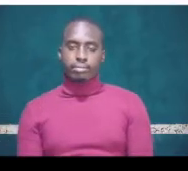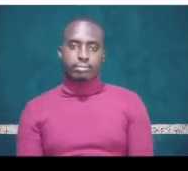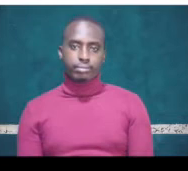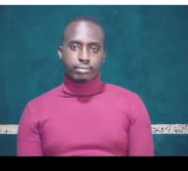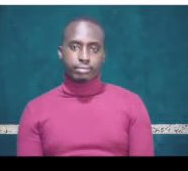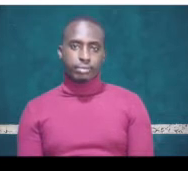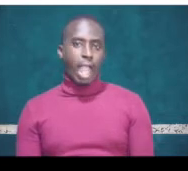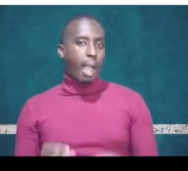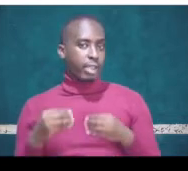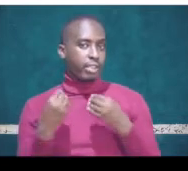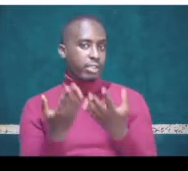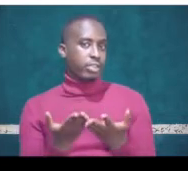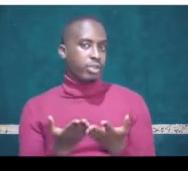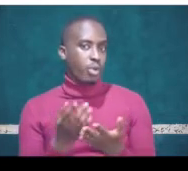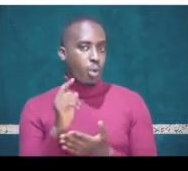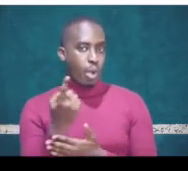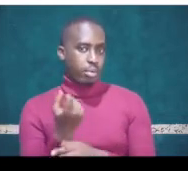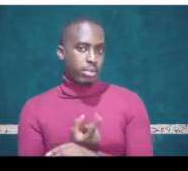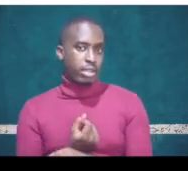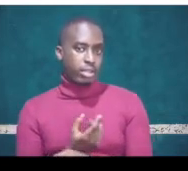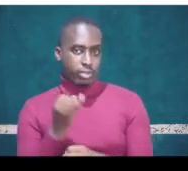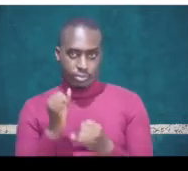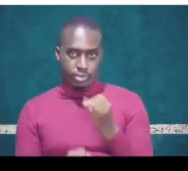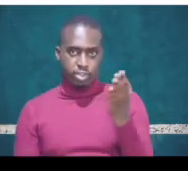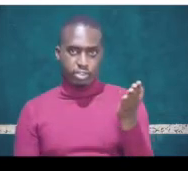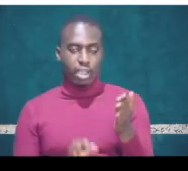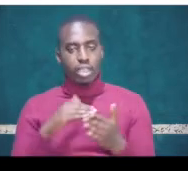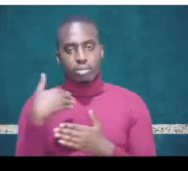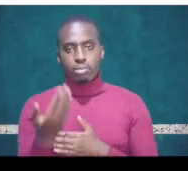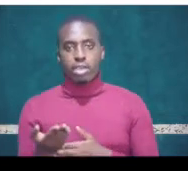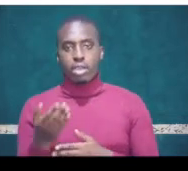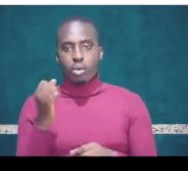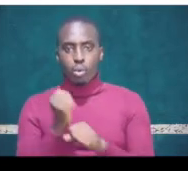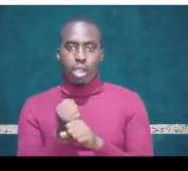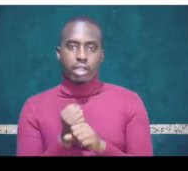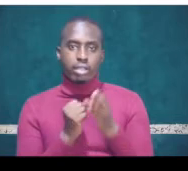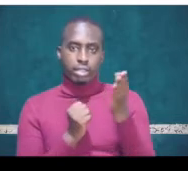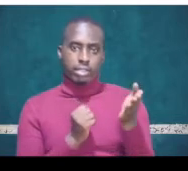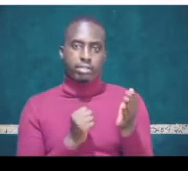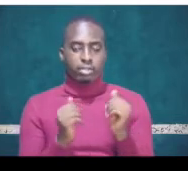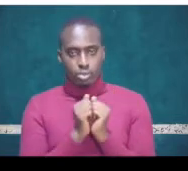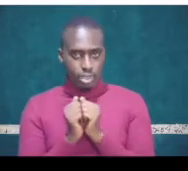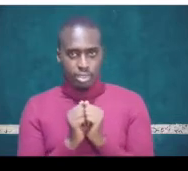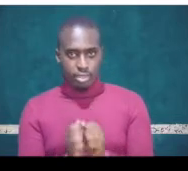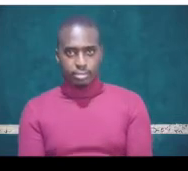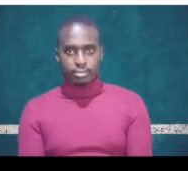I'm giving you 1 minute to finish, and then we work this together.